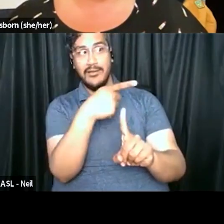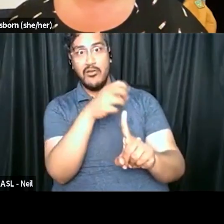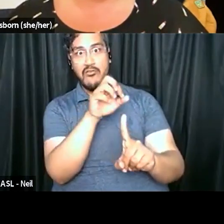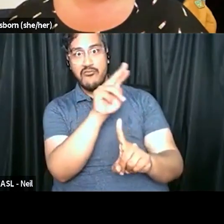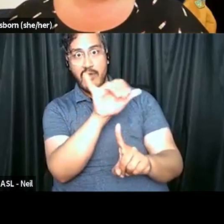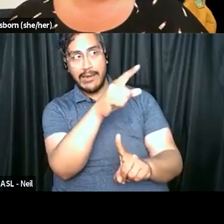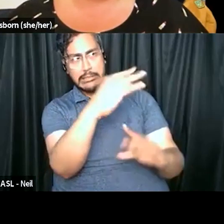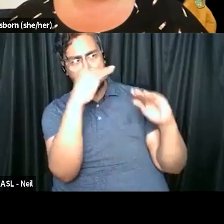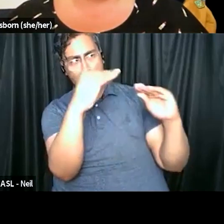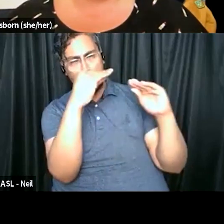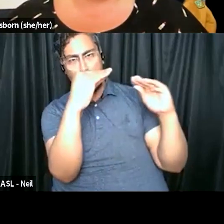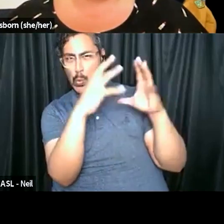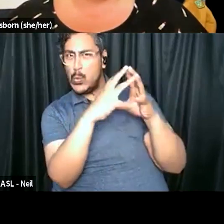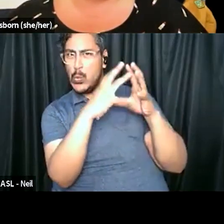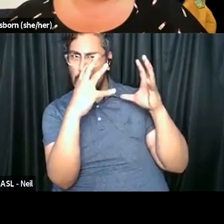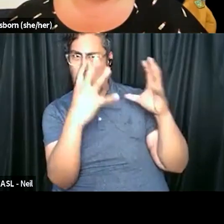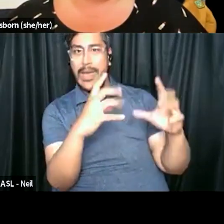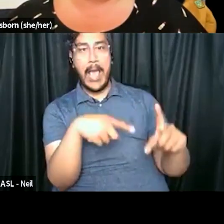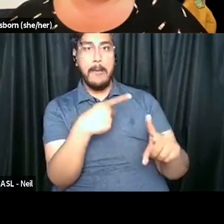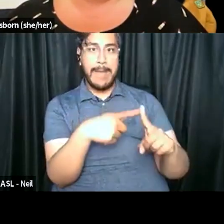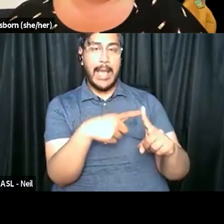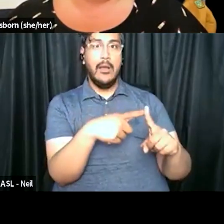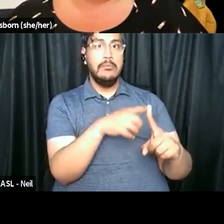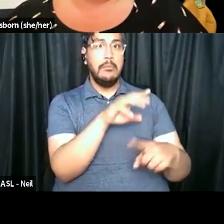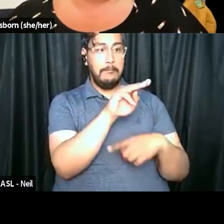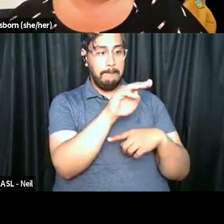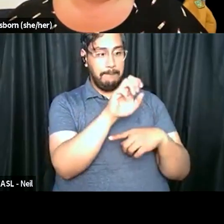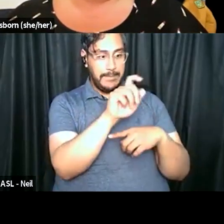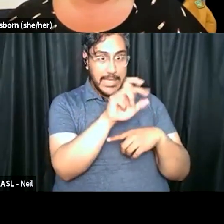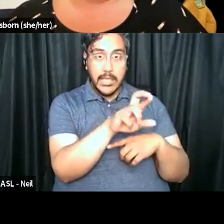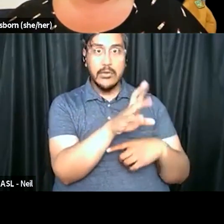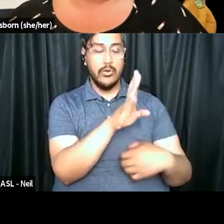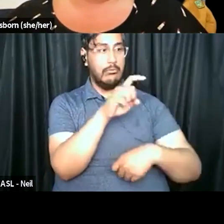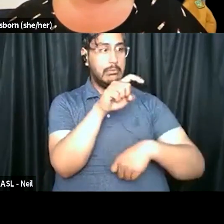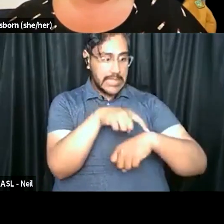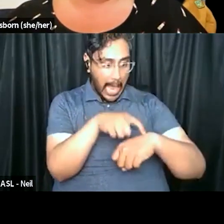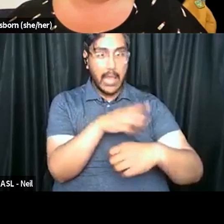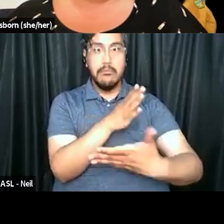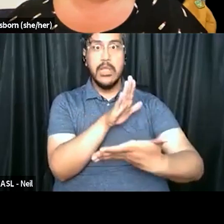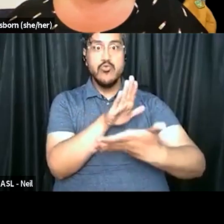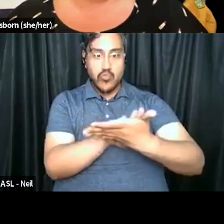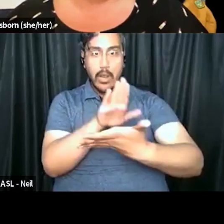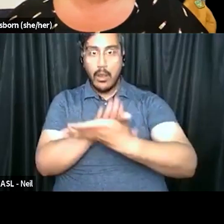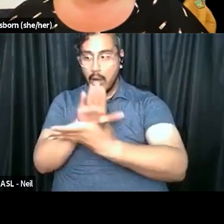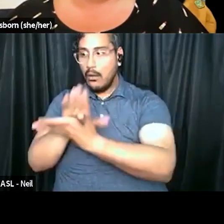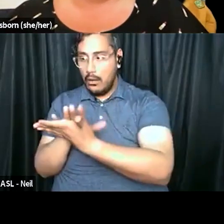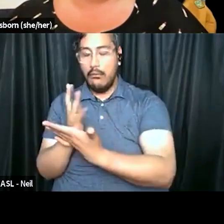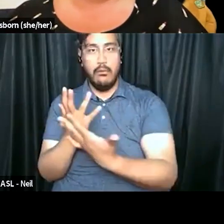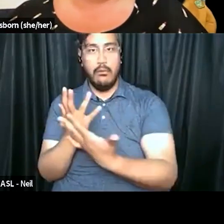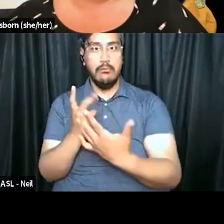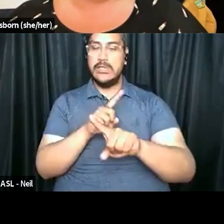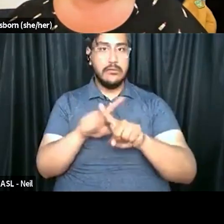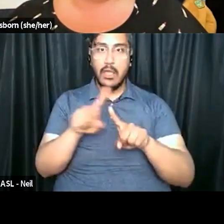meter and timing and rhythm and the the all the